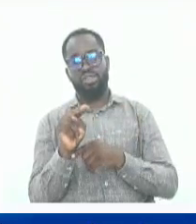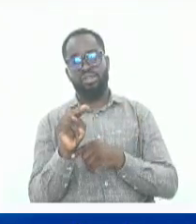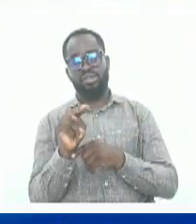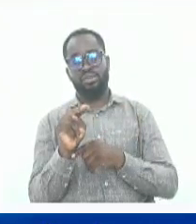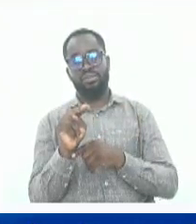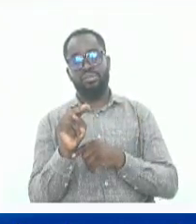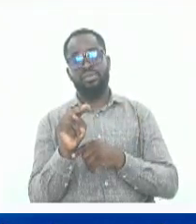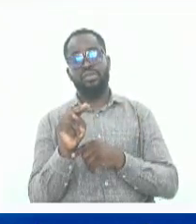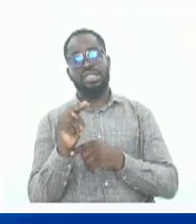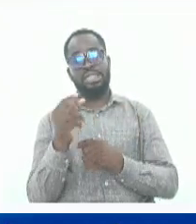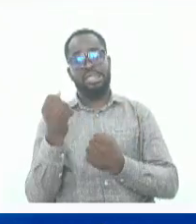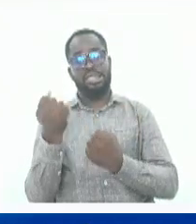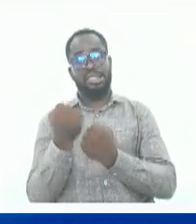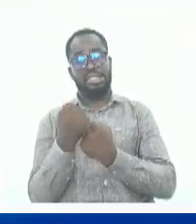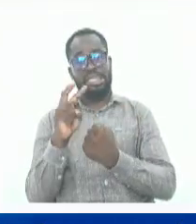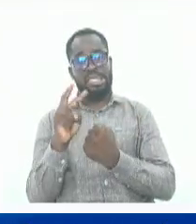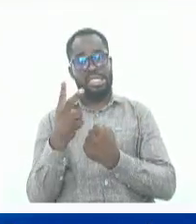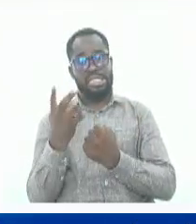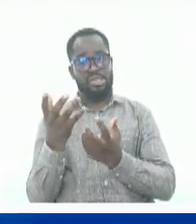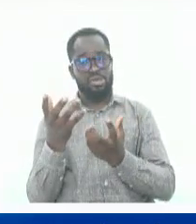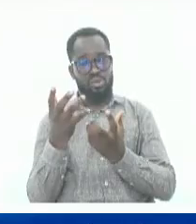May we have a seconder, please?